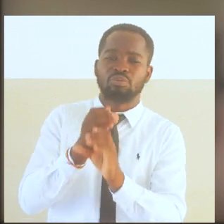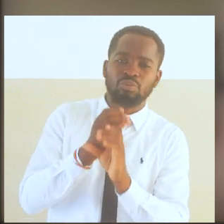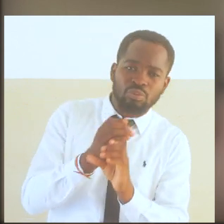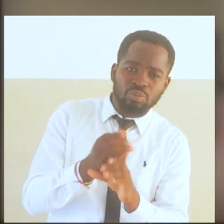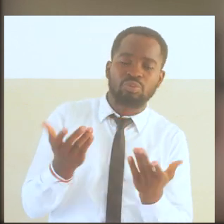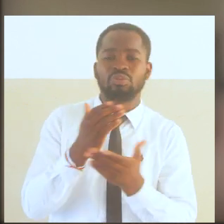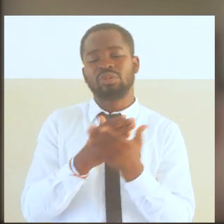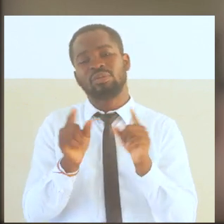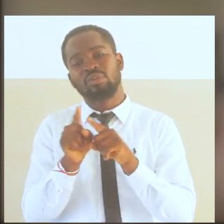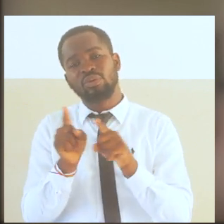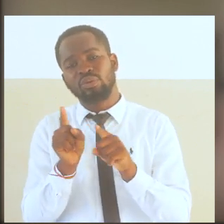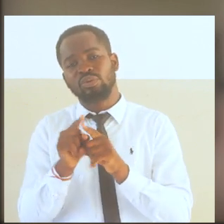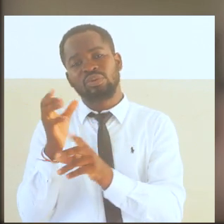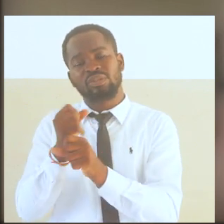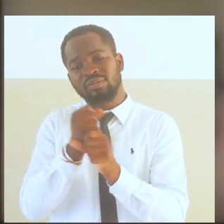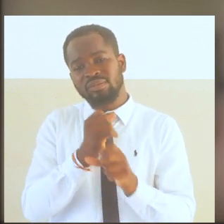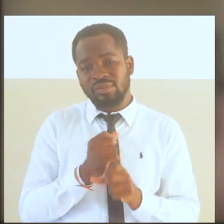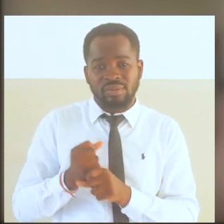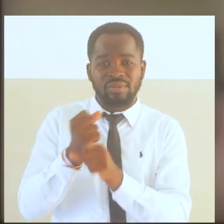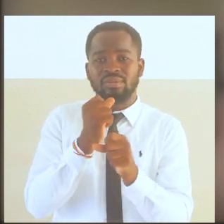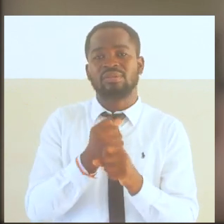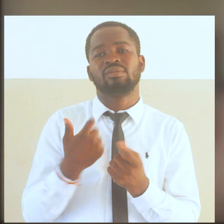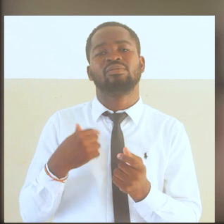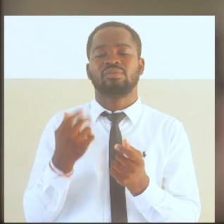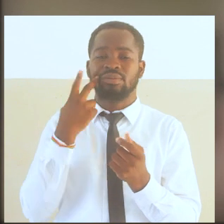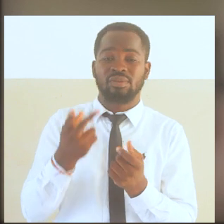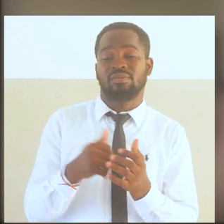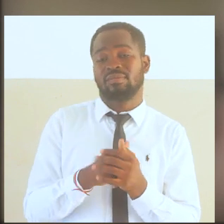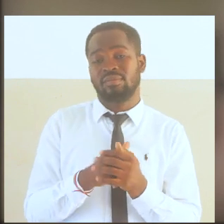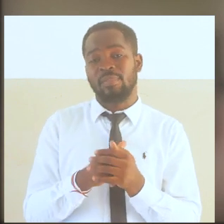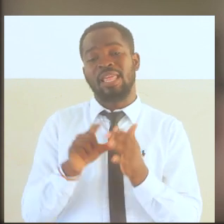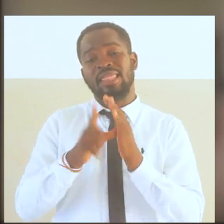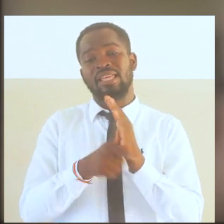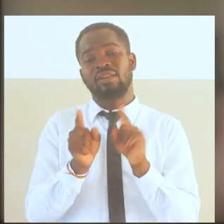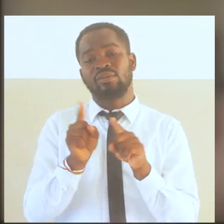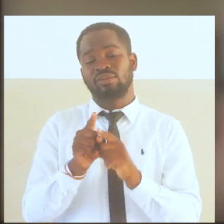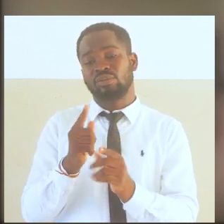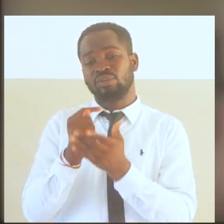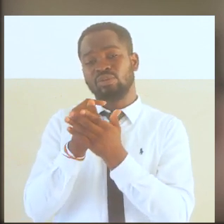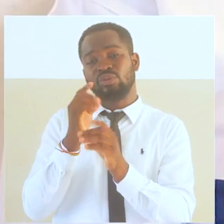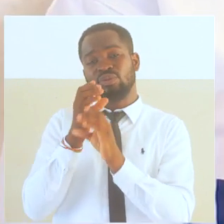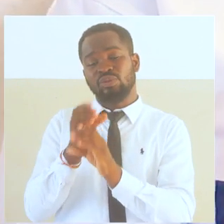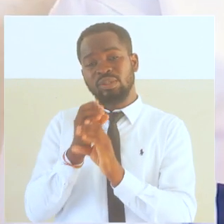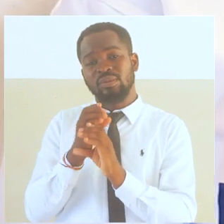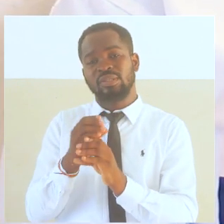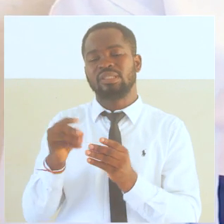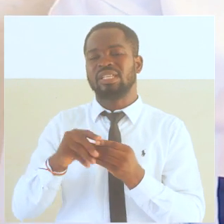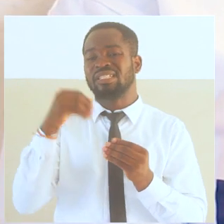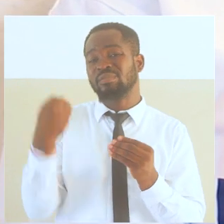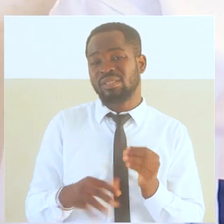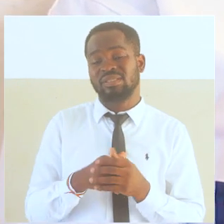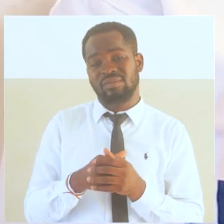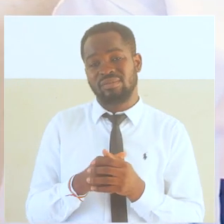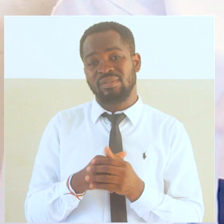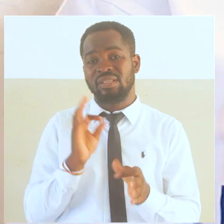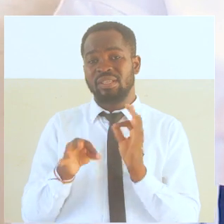So you could imagine a head teacher who had been out of school for 3 months. I mean, it